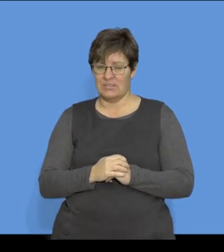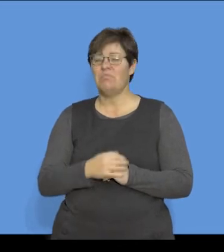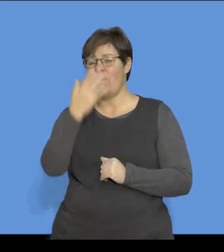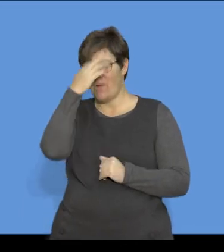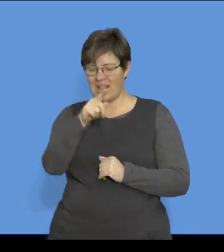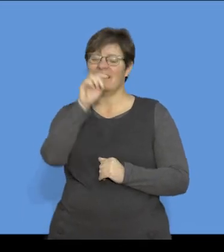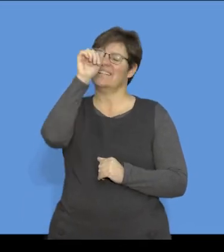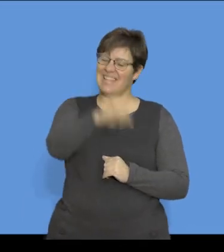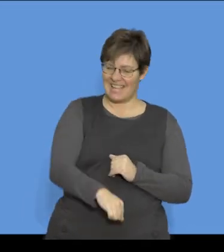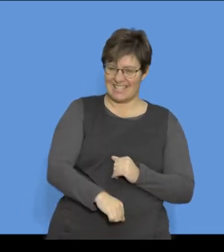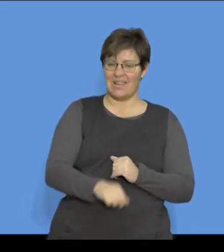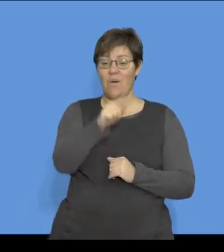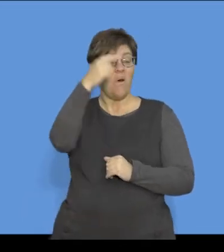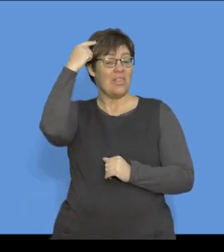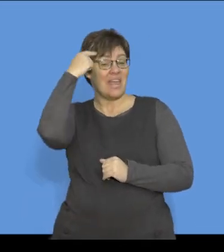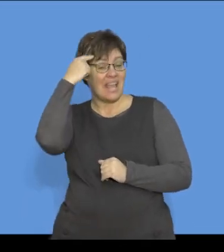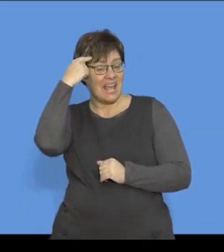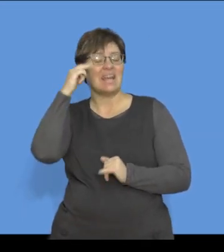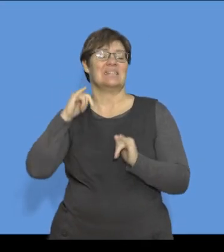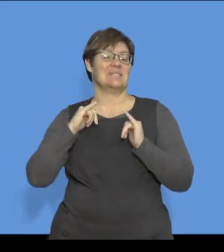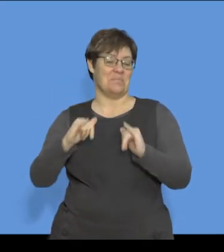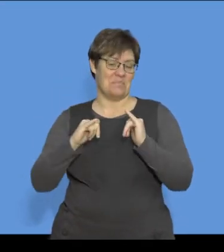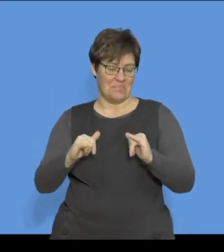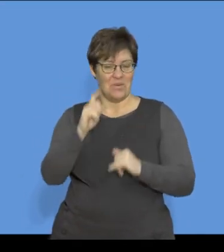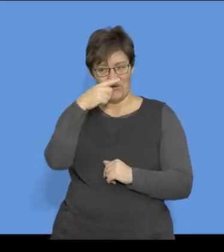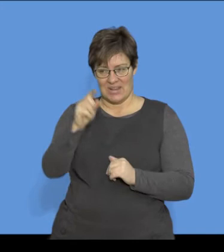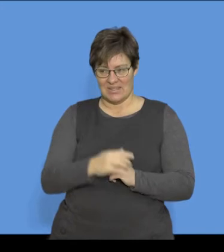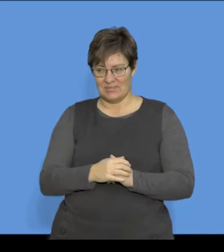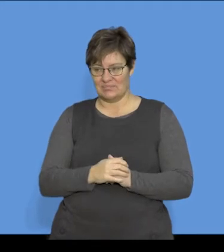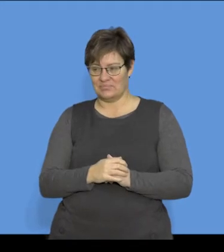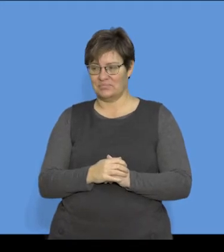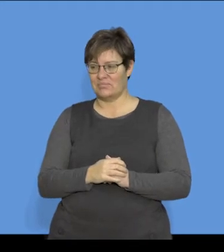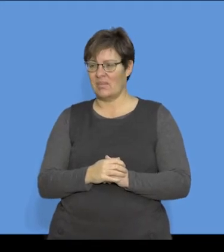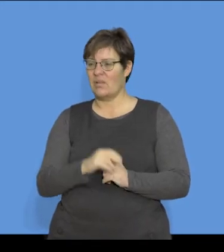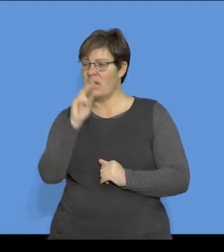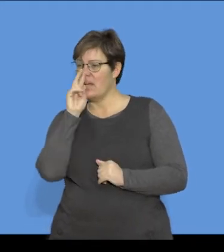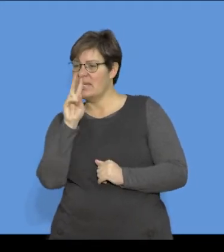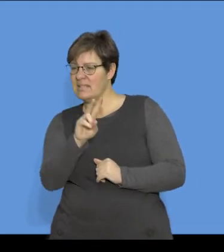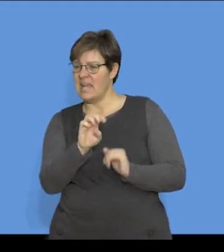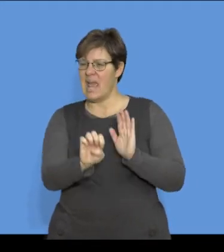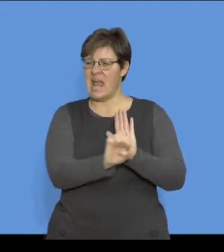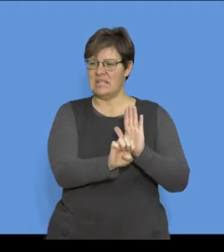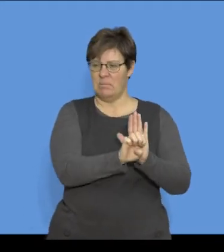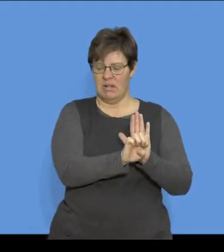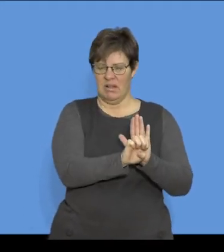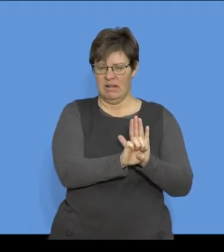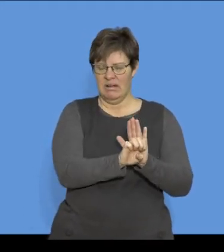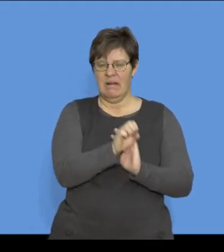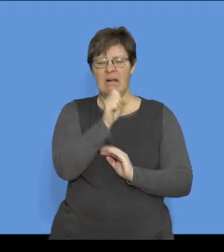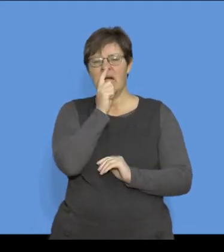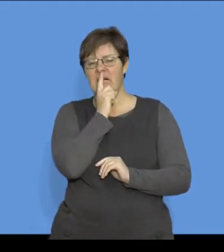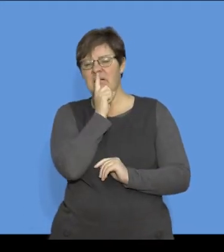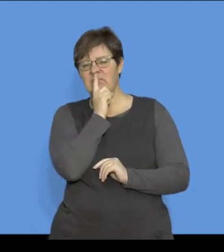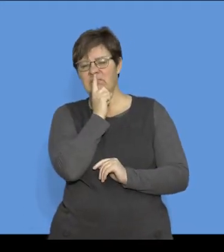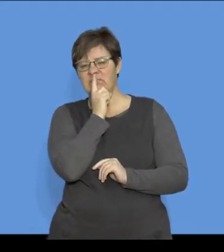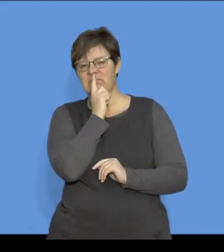yes, exactly what you are thinking now, that's the correct one. But let's just try and see the examples of what we are trying to look at,